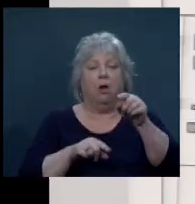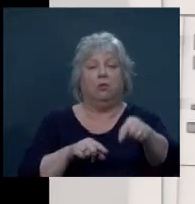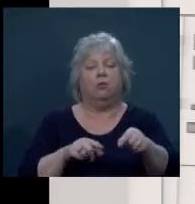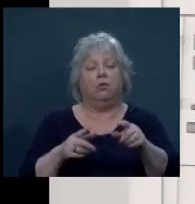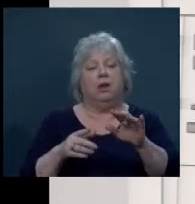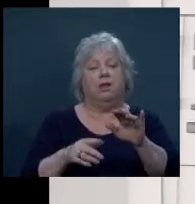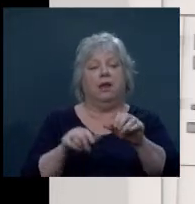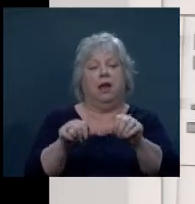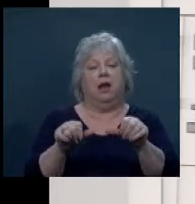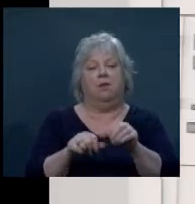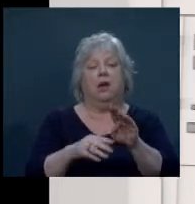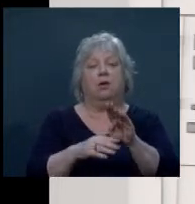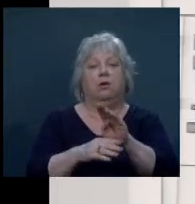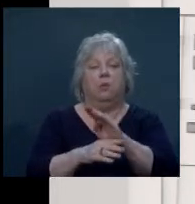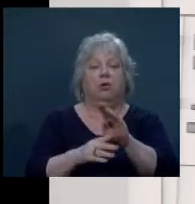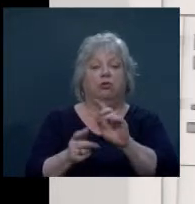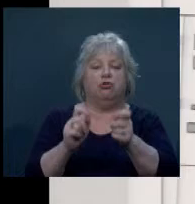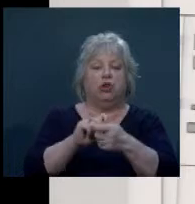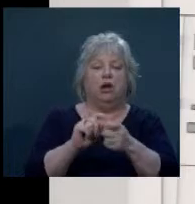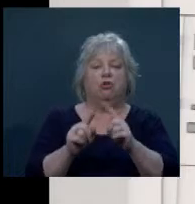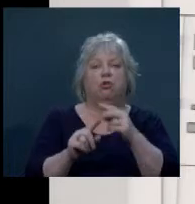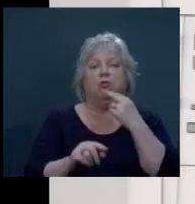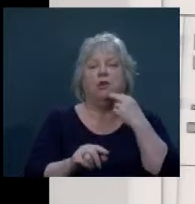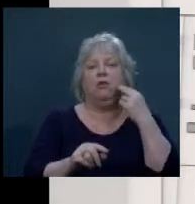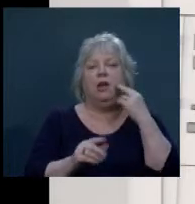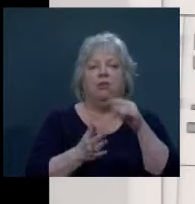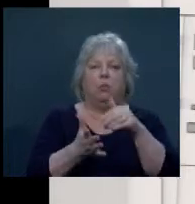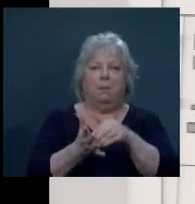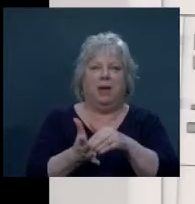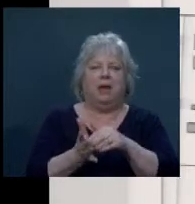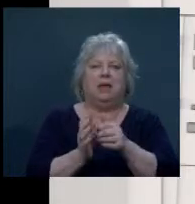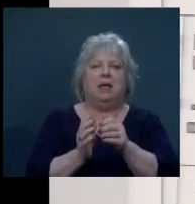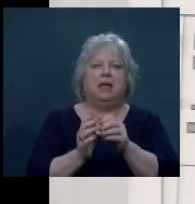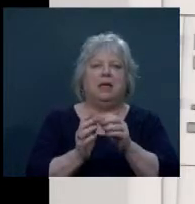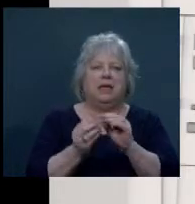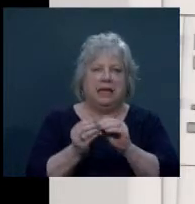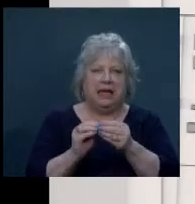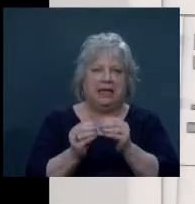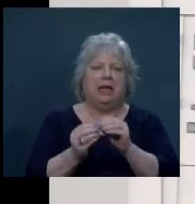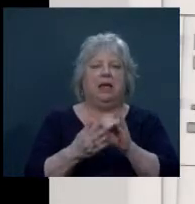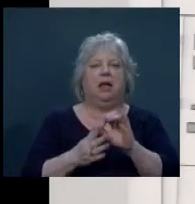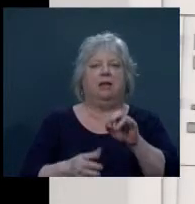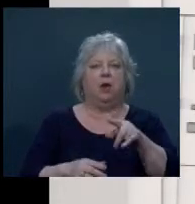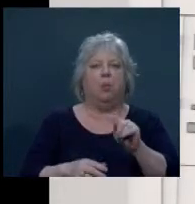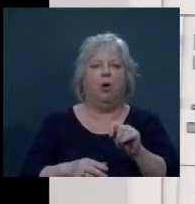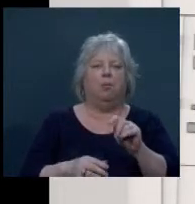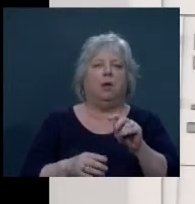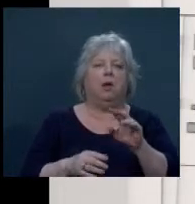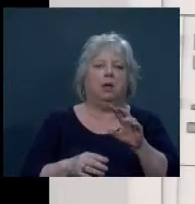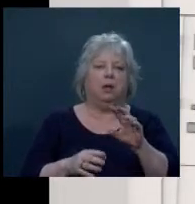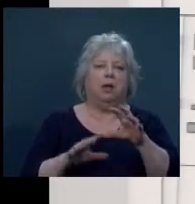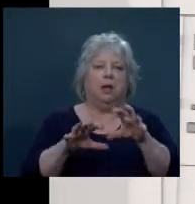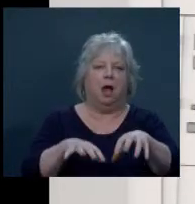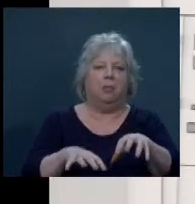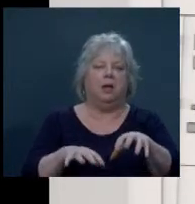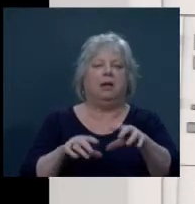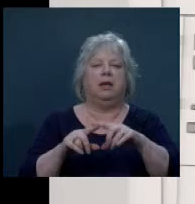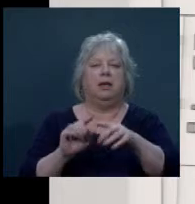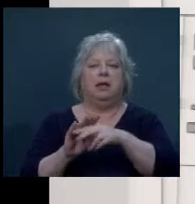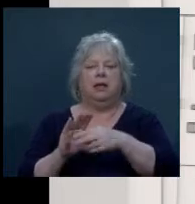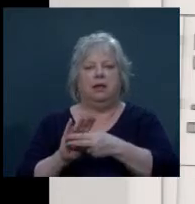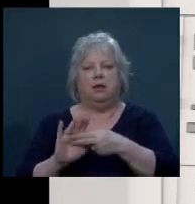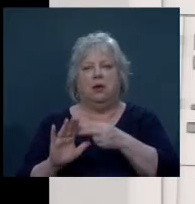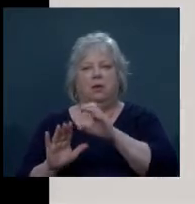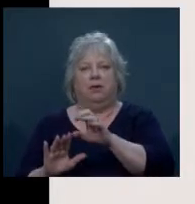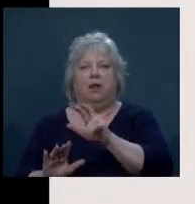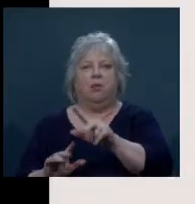change that area from commercial to residential mid-density. That is an apartment complex. It's zone C3, but it is an apartment